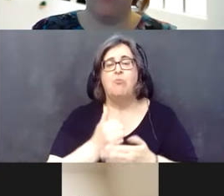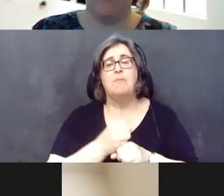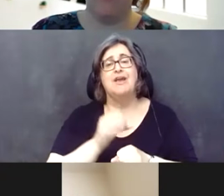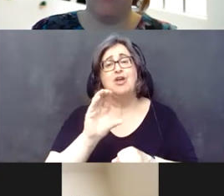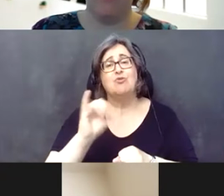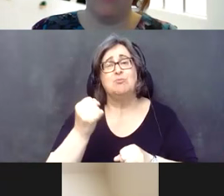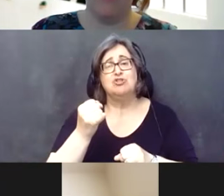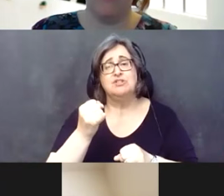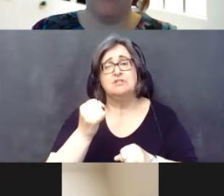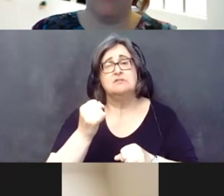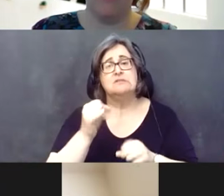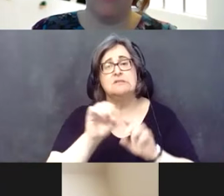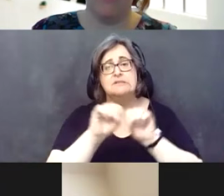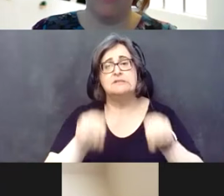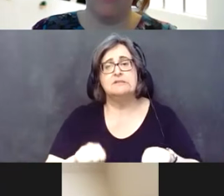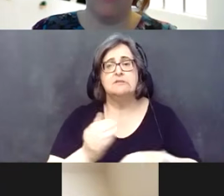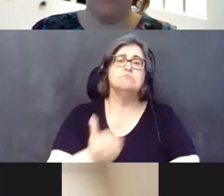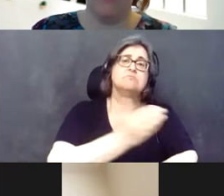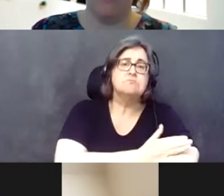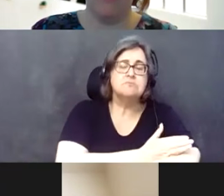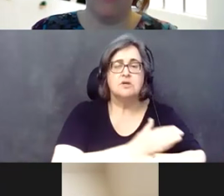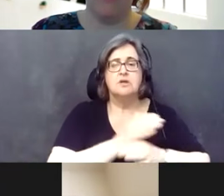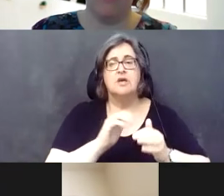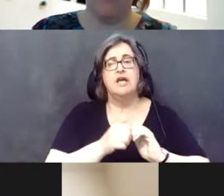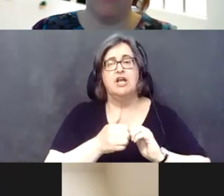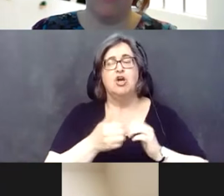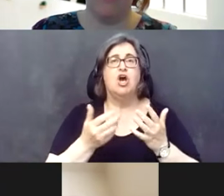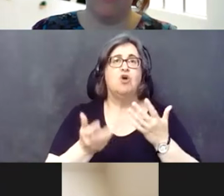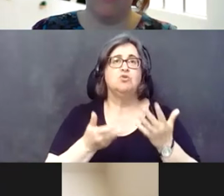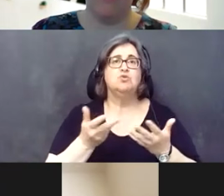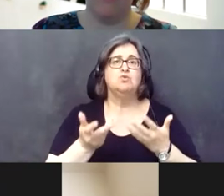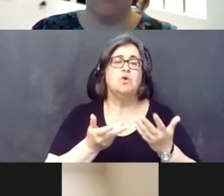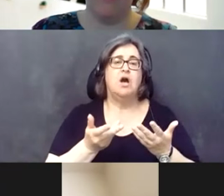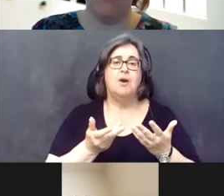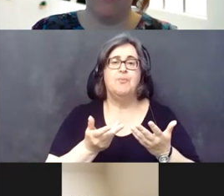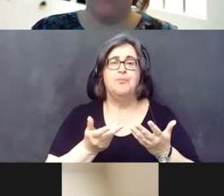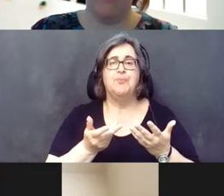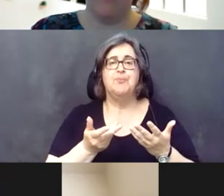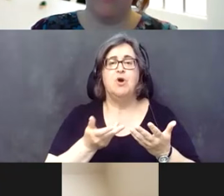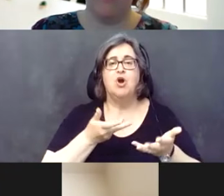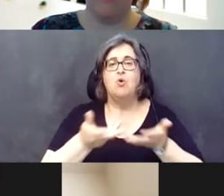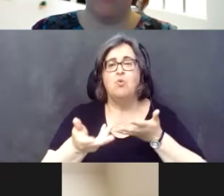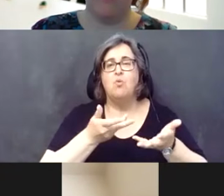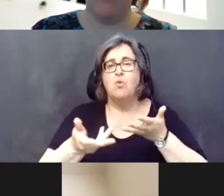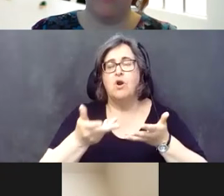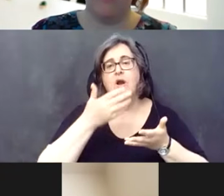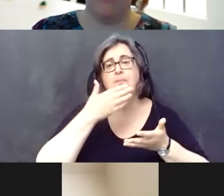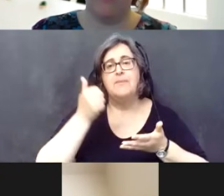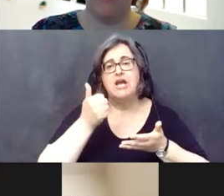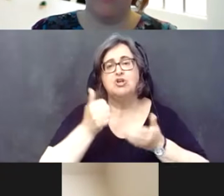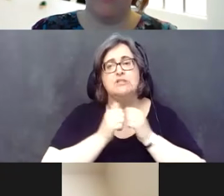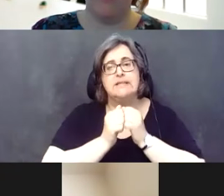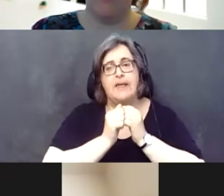system better, and how to work on how to work better together in